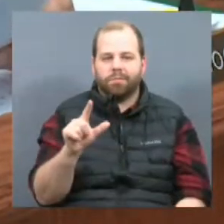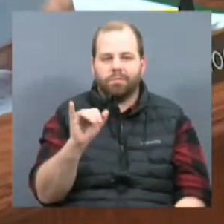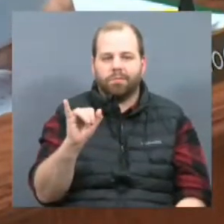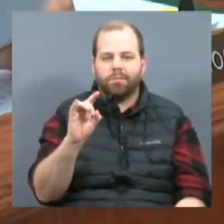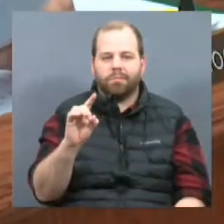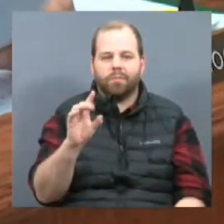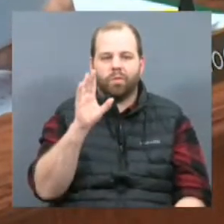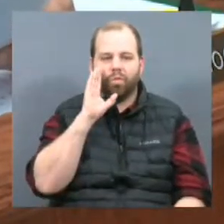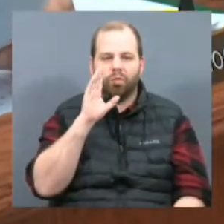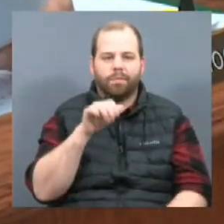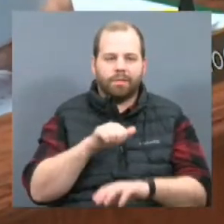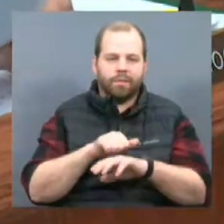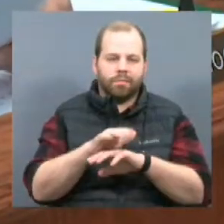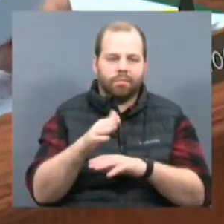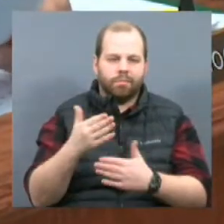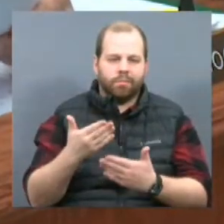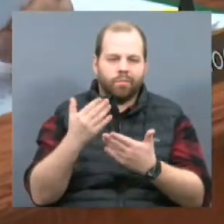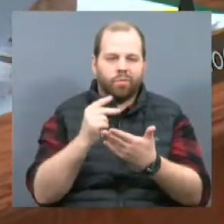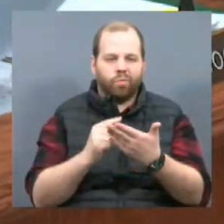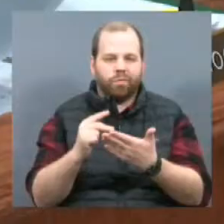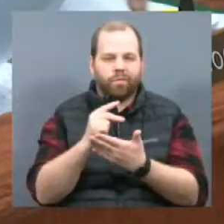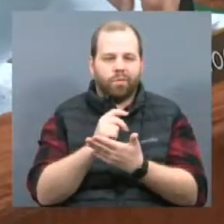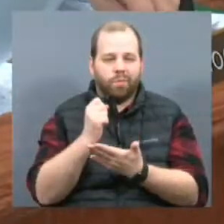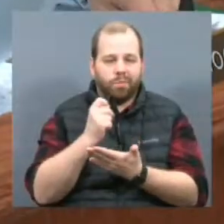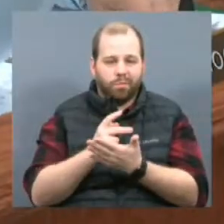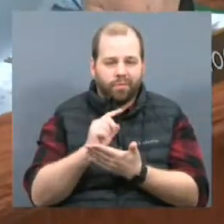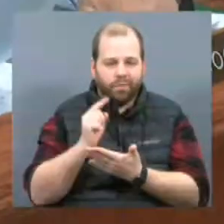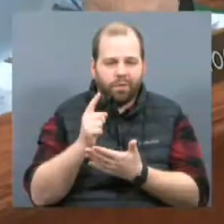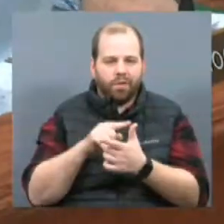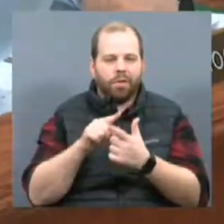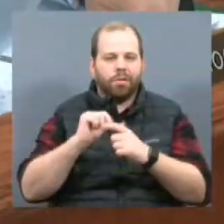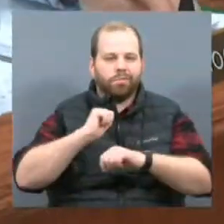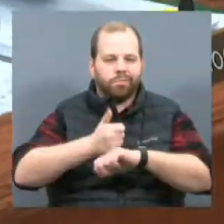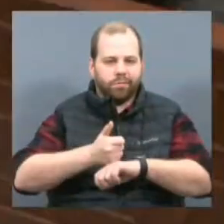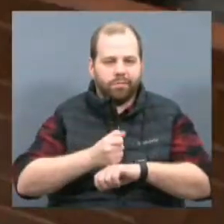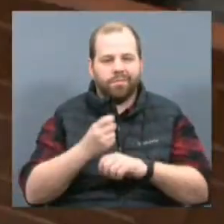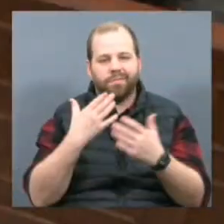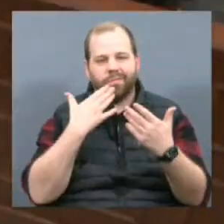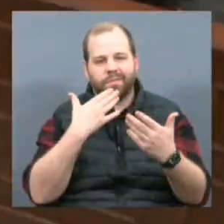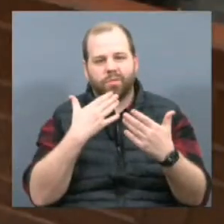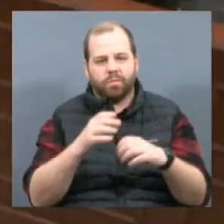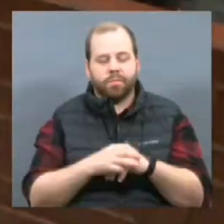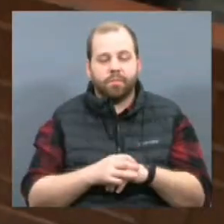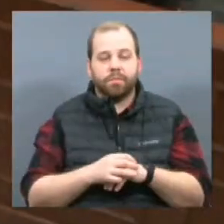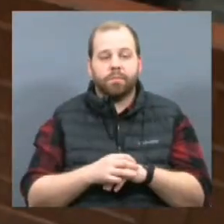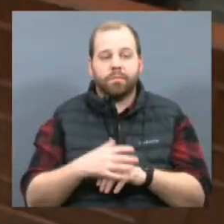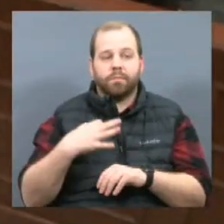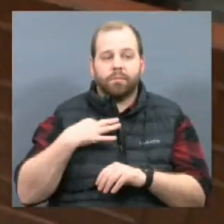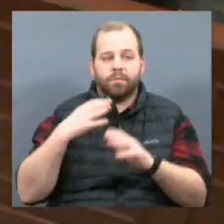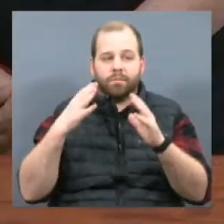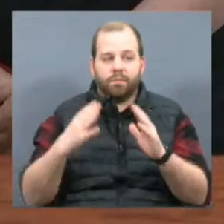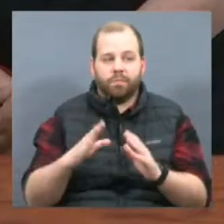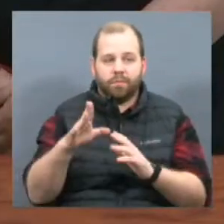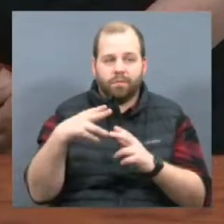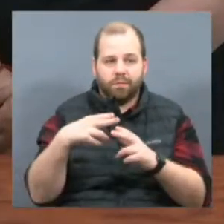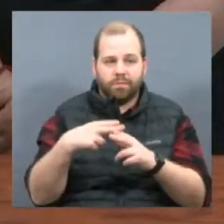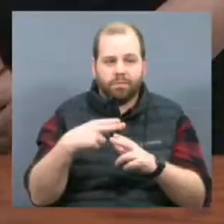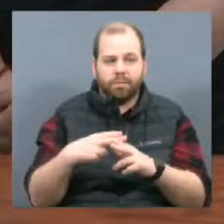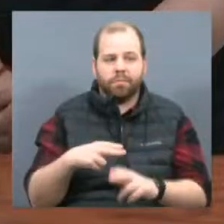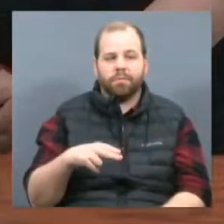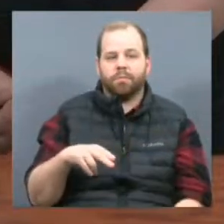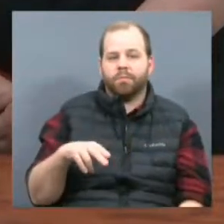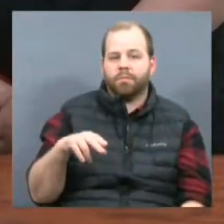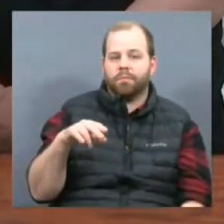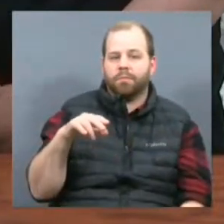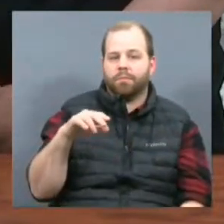reviewed and approved by staff before installation. Thank you, Monty. Applicant, please state your name for the record. I'm Joel Lopez.